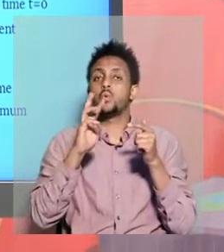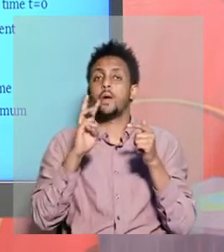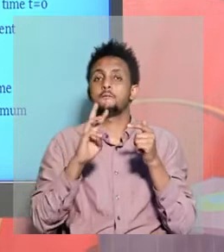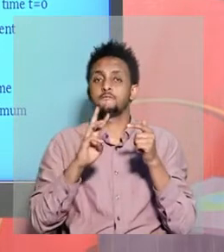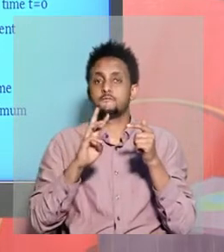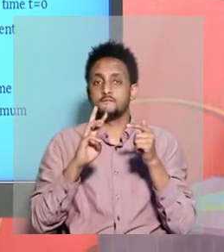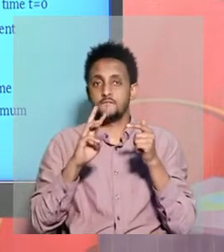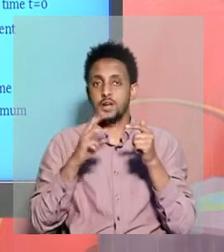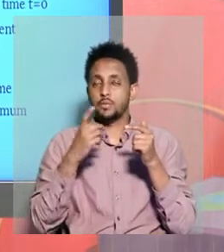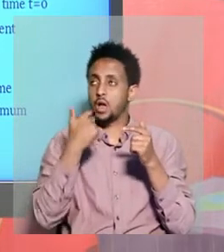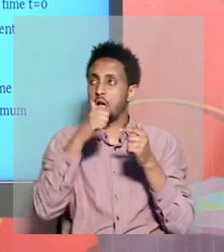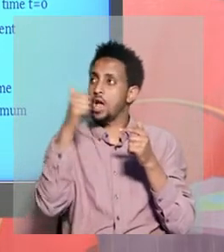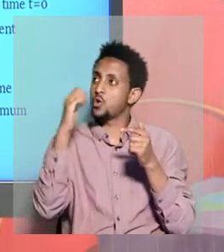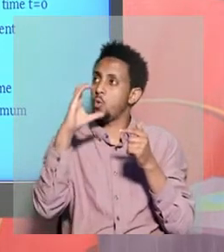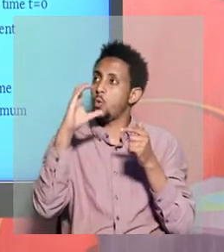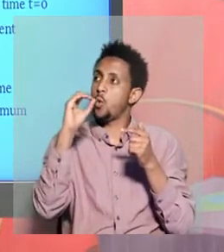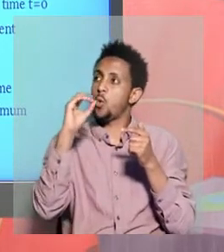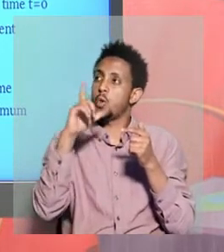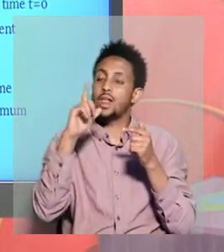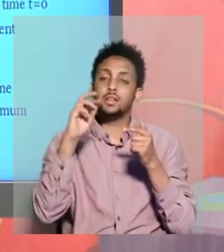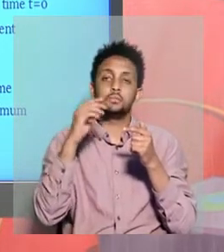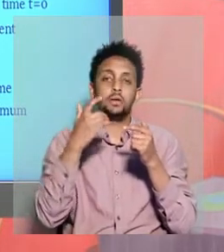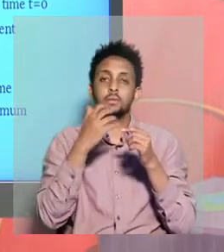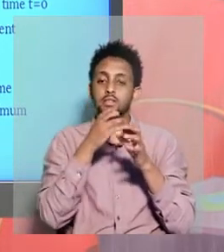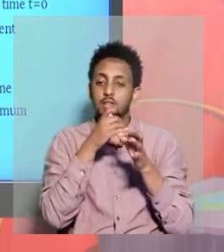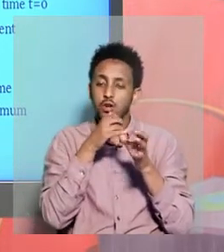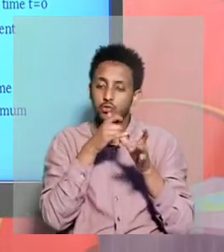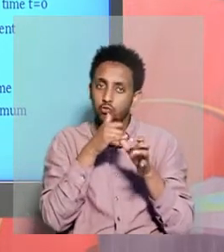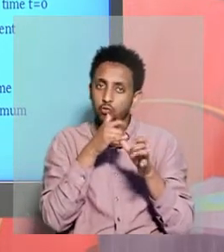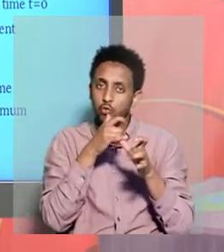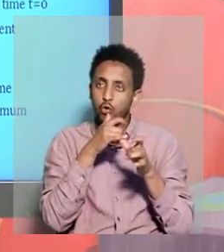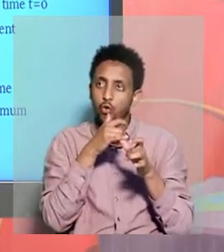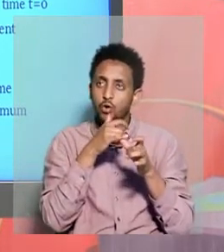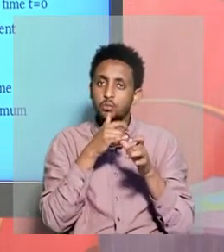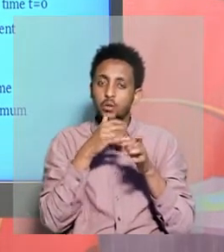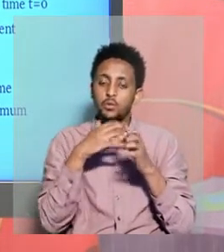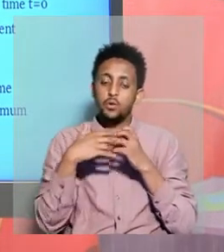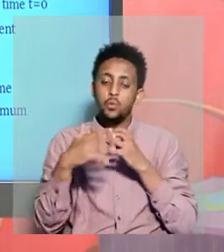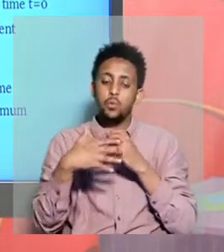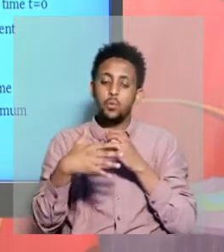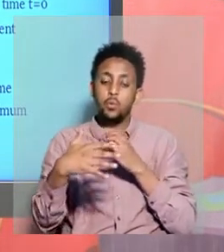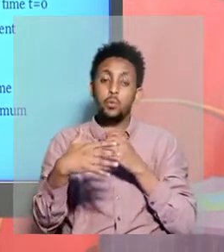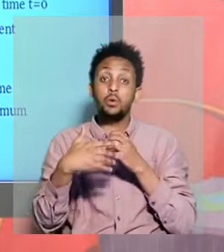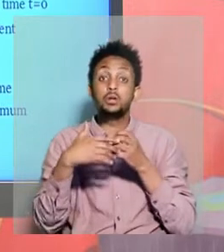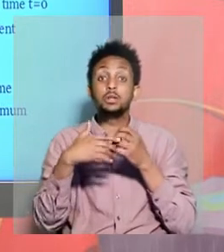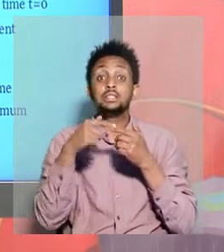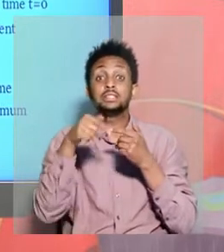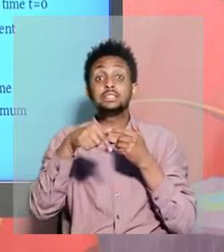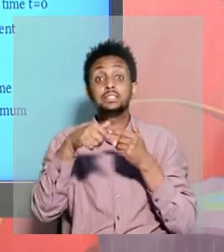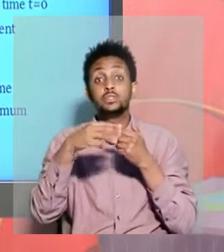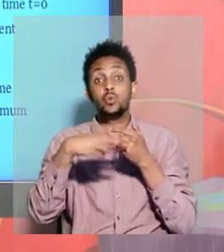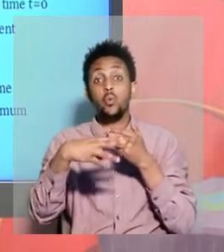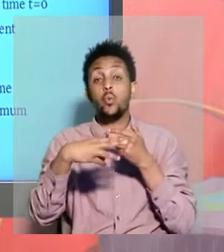be air colon. Air colon means saxophone, or it might be flutes and so on. Okay, and the